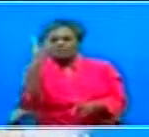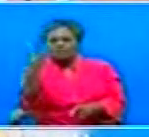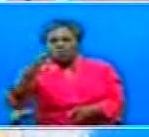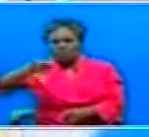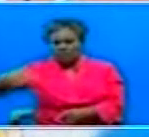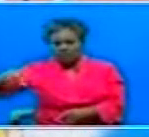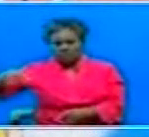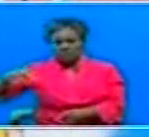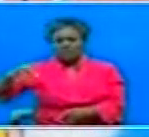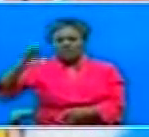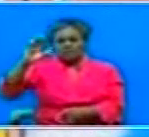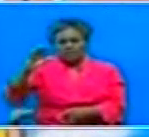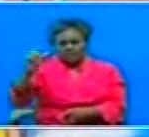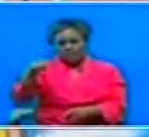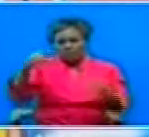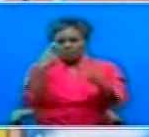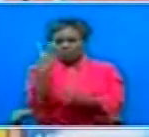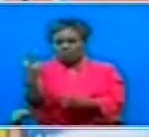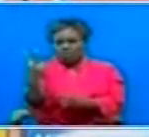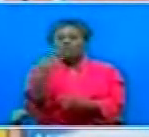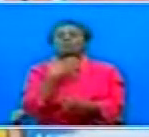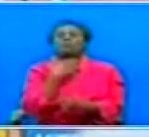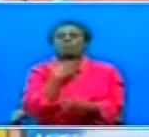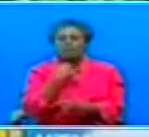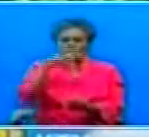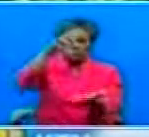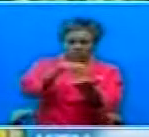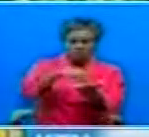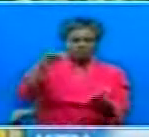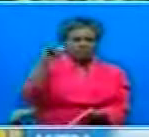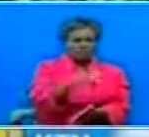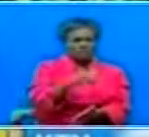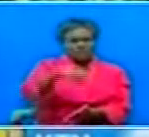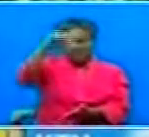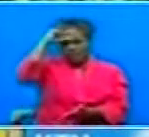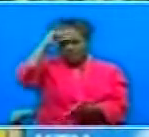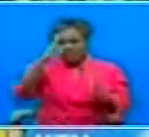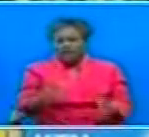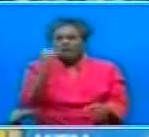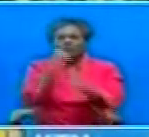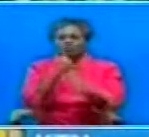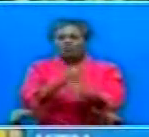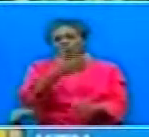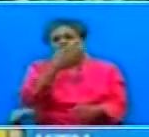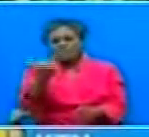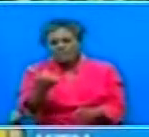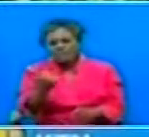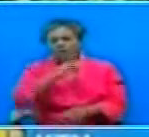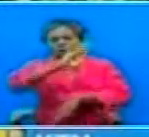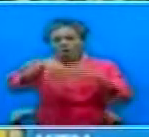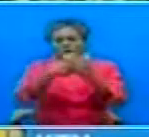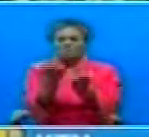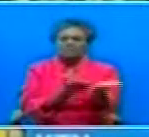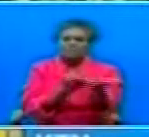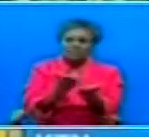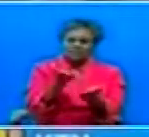executives. The two sides of the divide are sticking to their positions. I think the governor is doing his best because what we call services, they